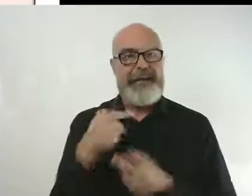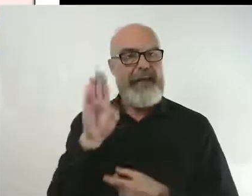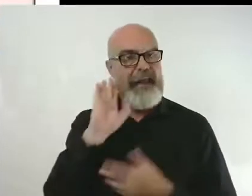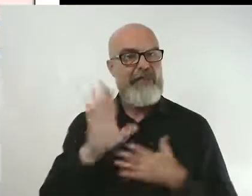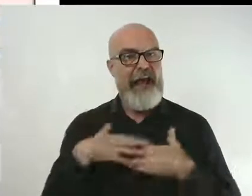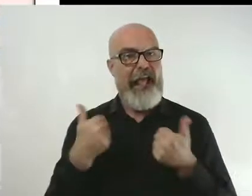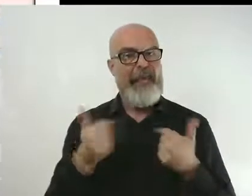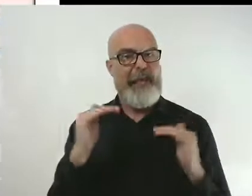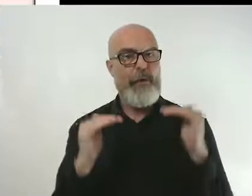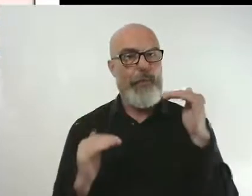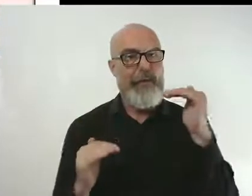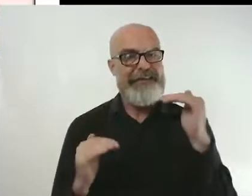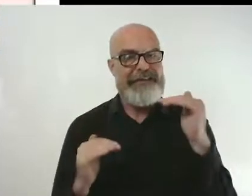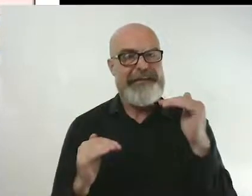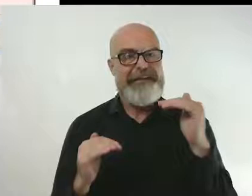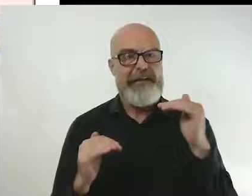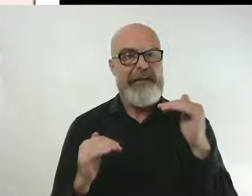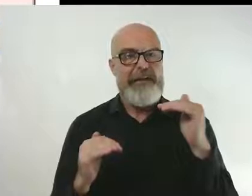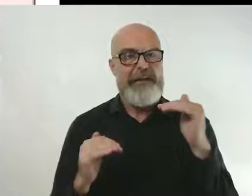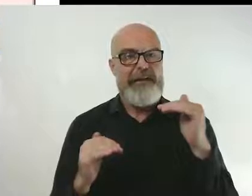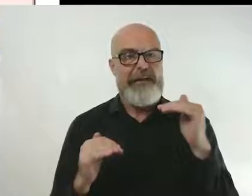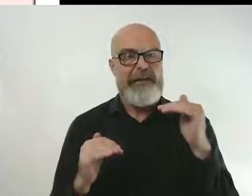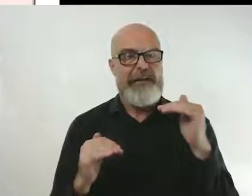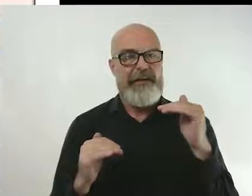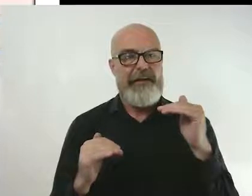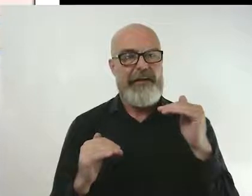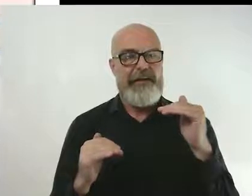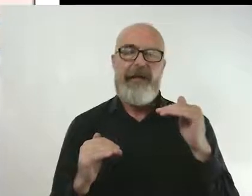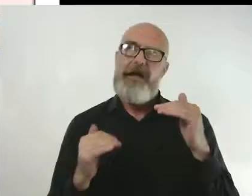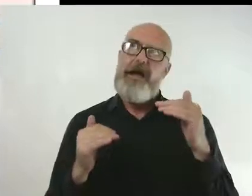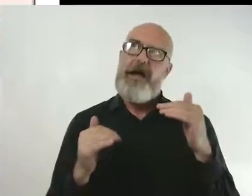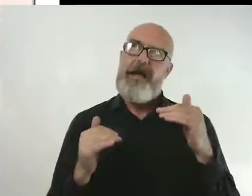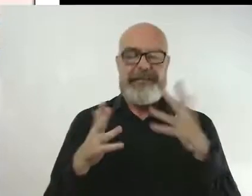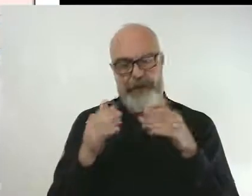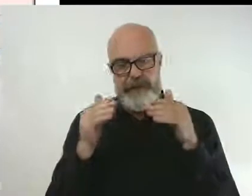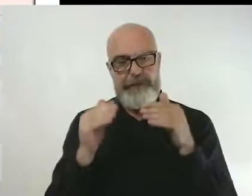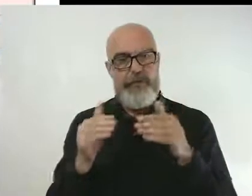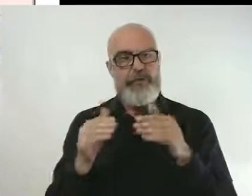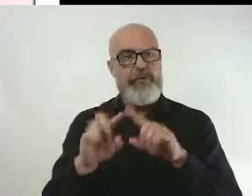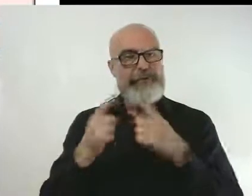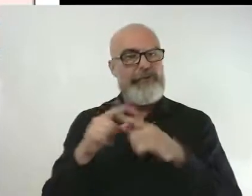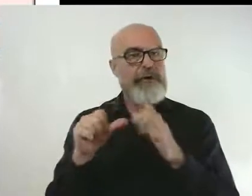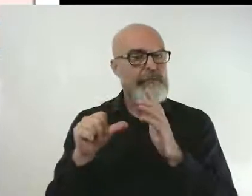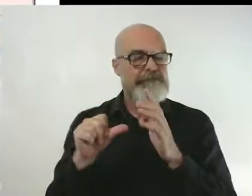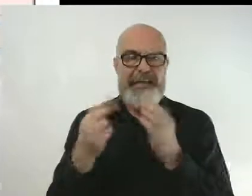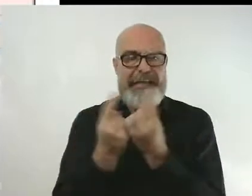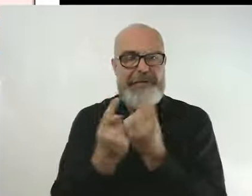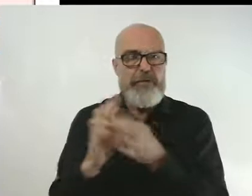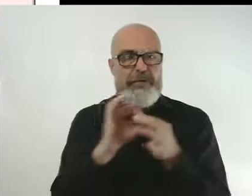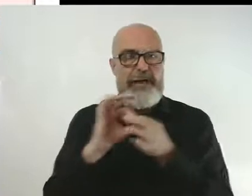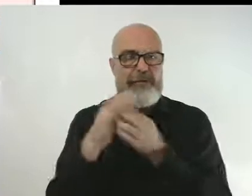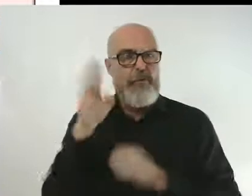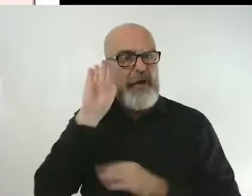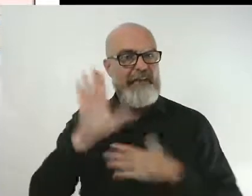that hearing health inequalities are the avoidable differences in people's hearing health across different social